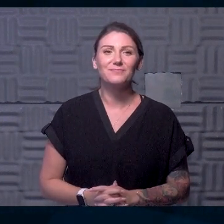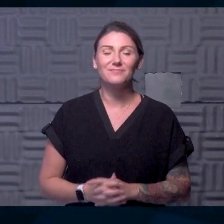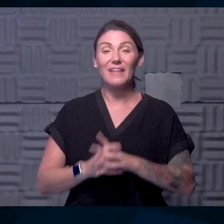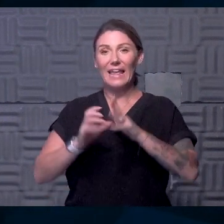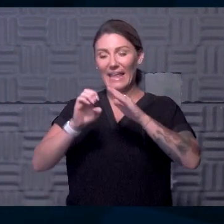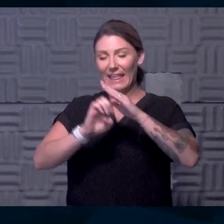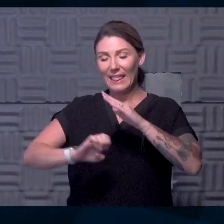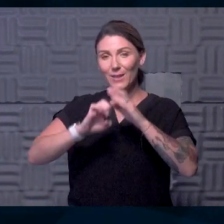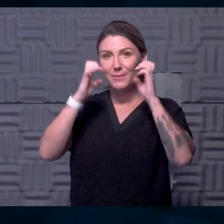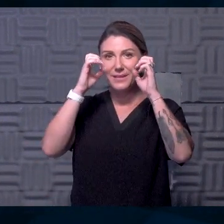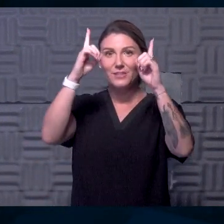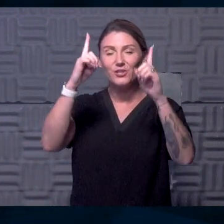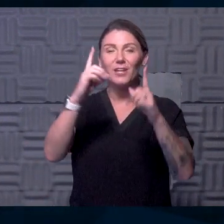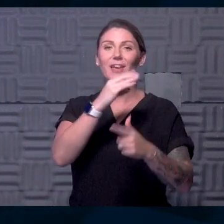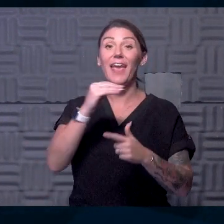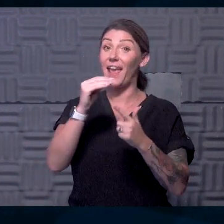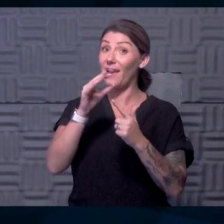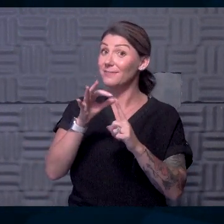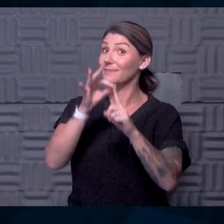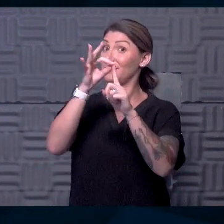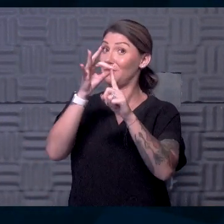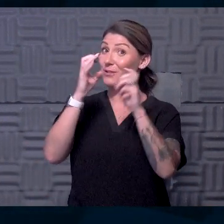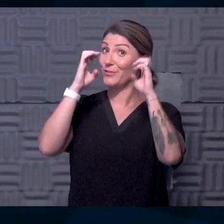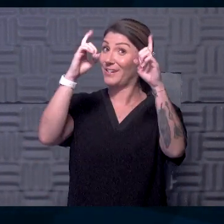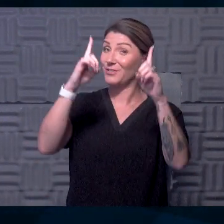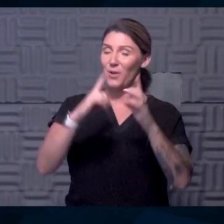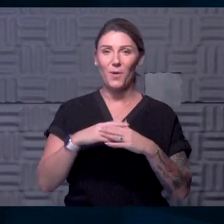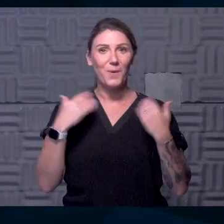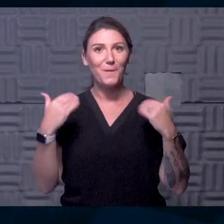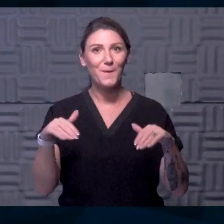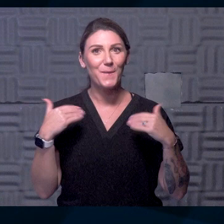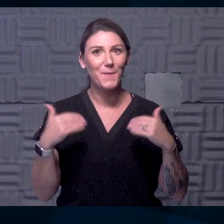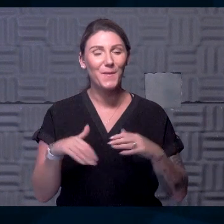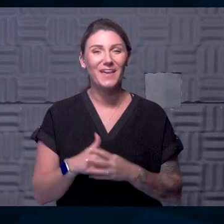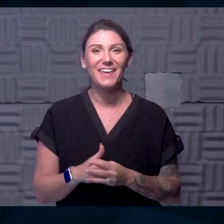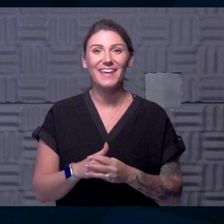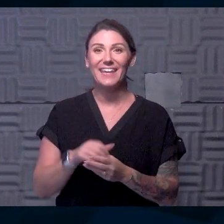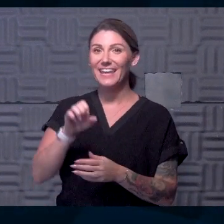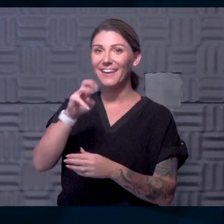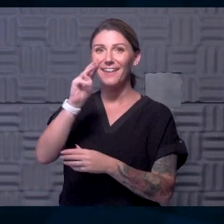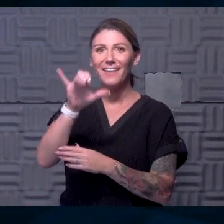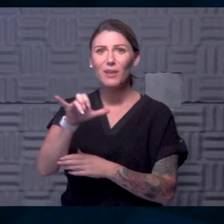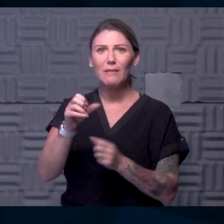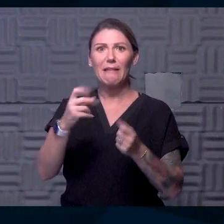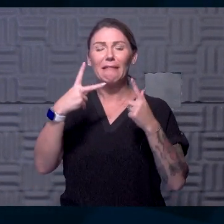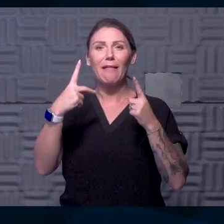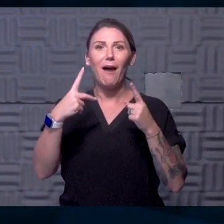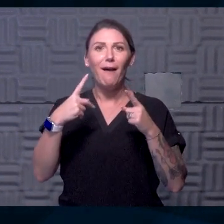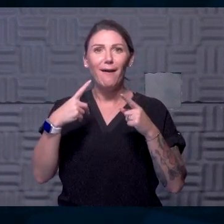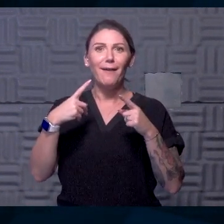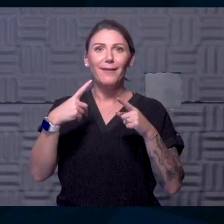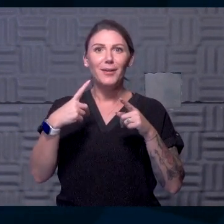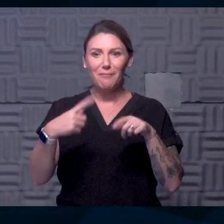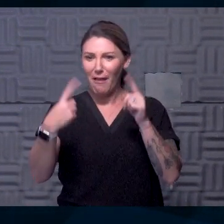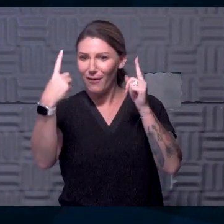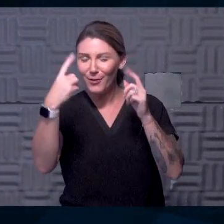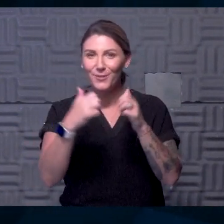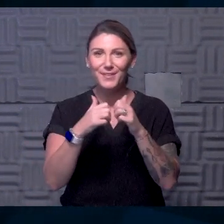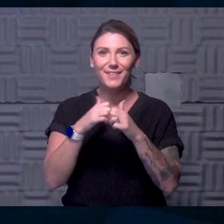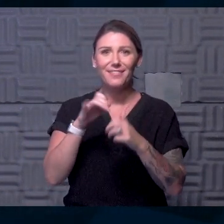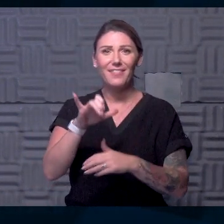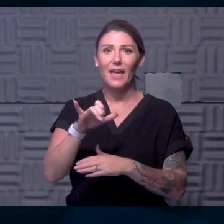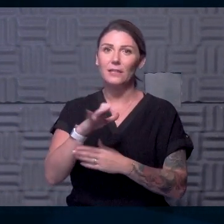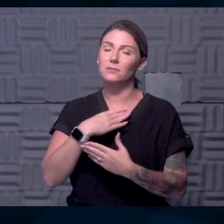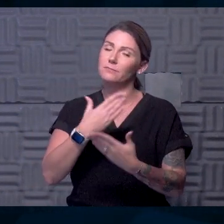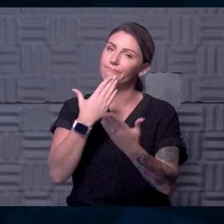Elementary education and special ed. Oh, my. So, Emmy, there's a lot of controversy around that. So, you know, hats